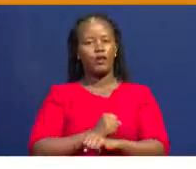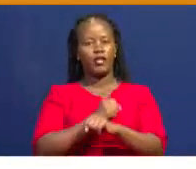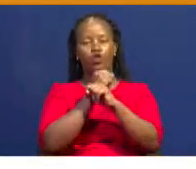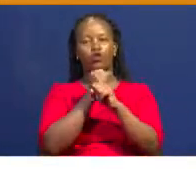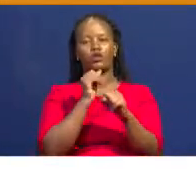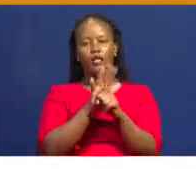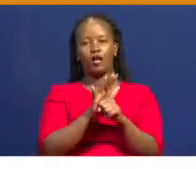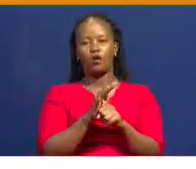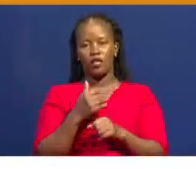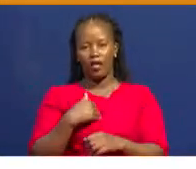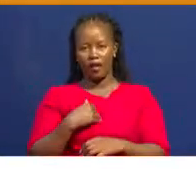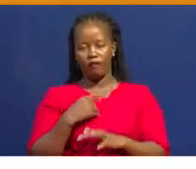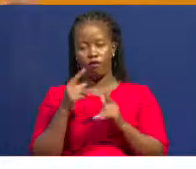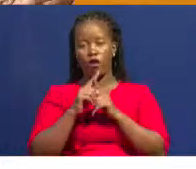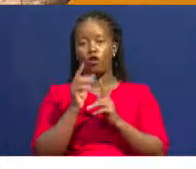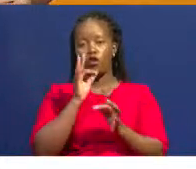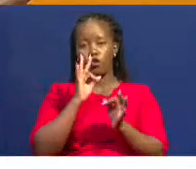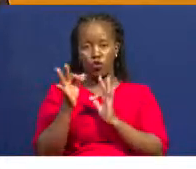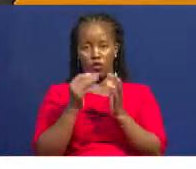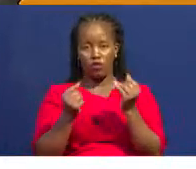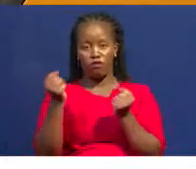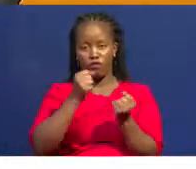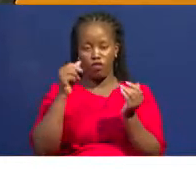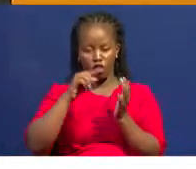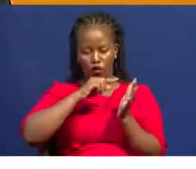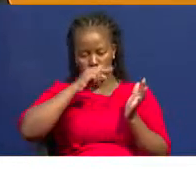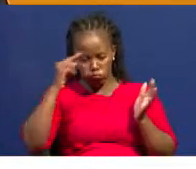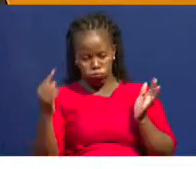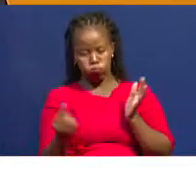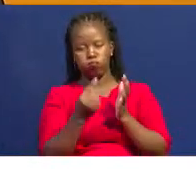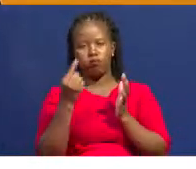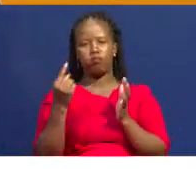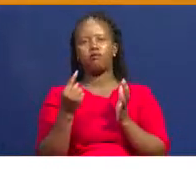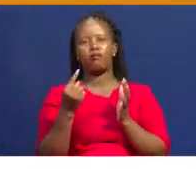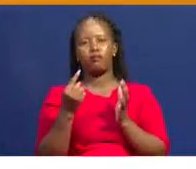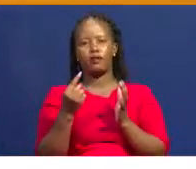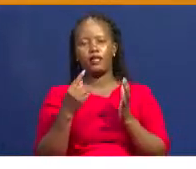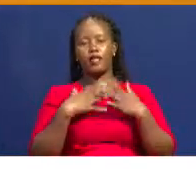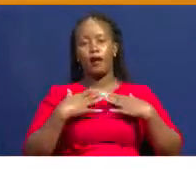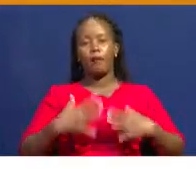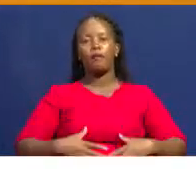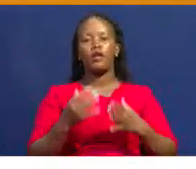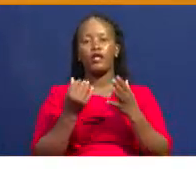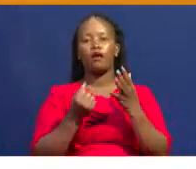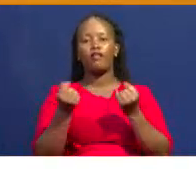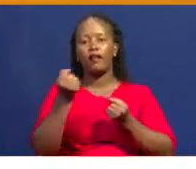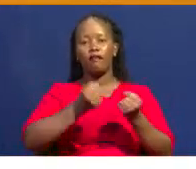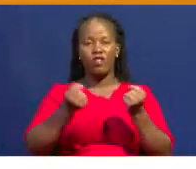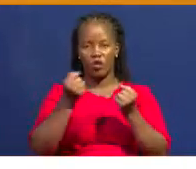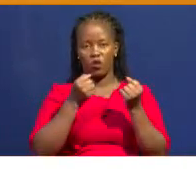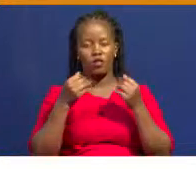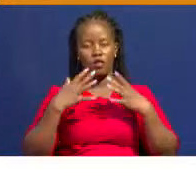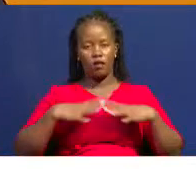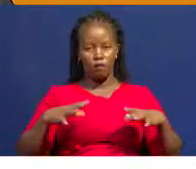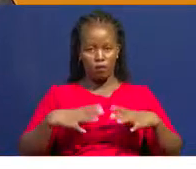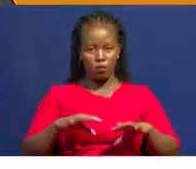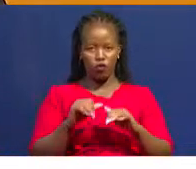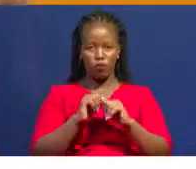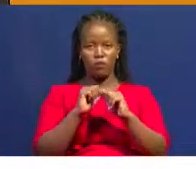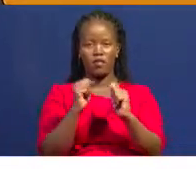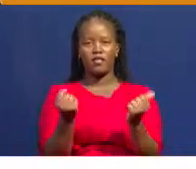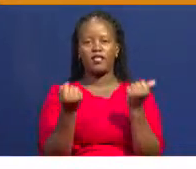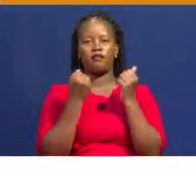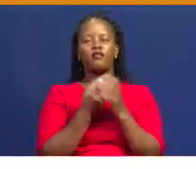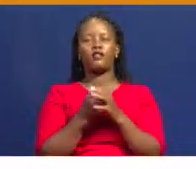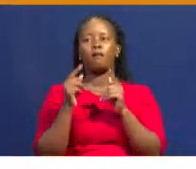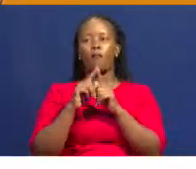rolls, it has an anti-roll bar, so the body does not collapse inside. The people can still be safer. Even the